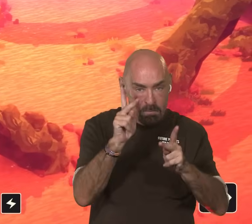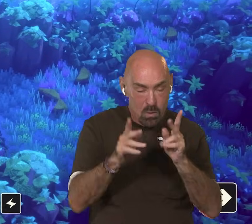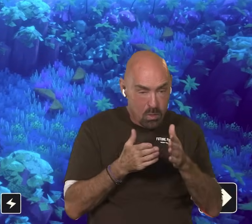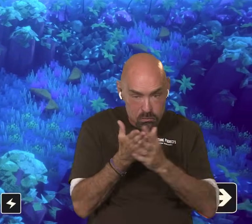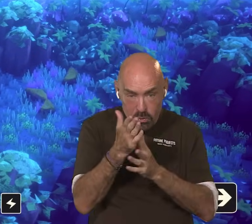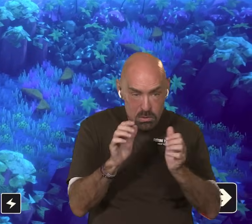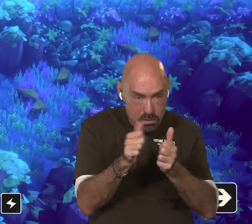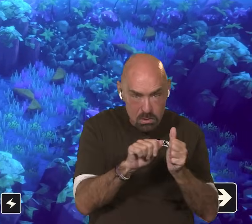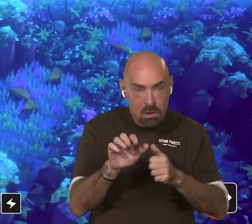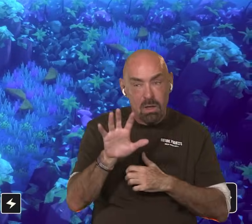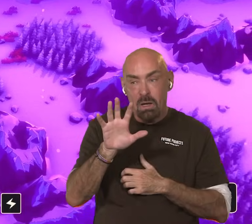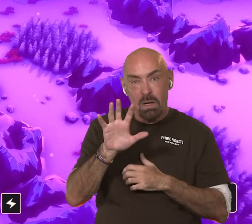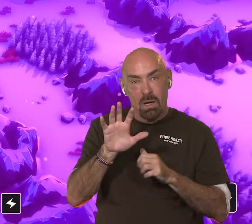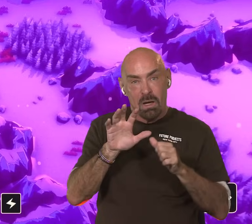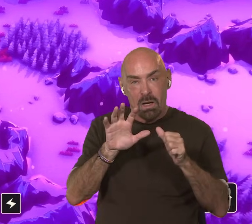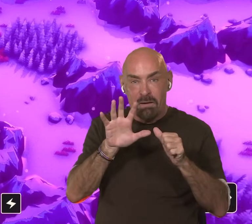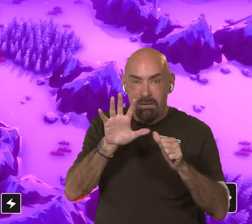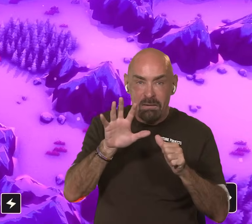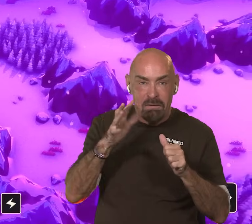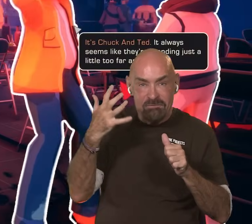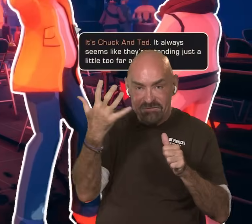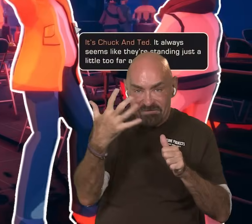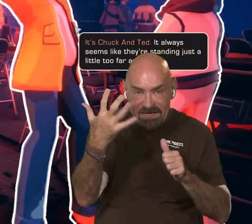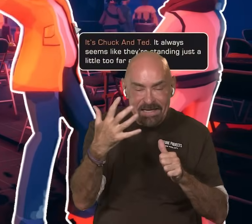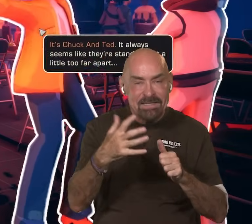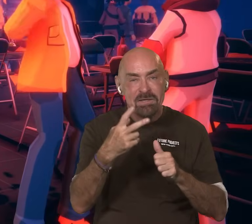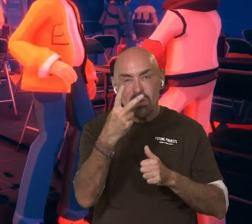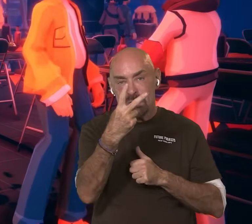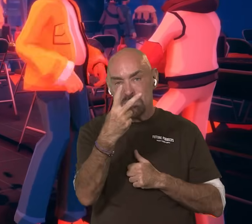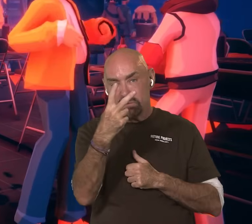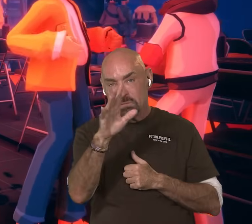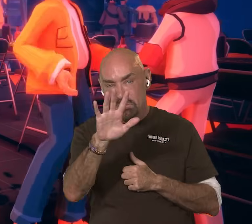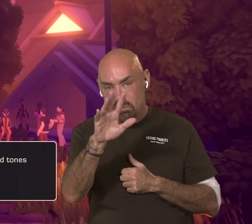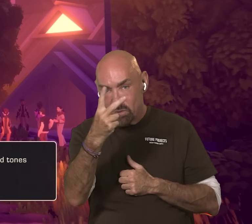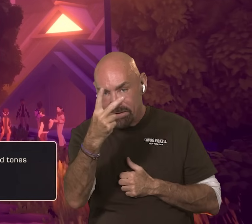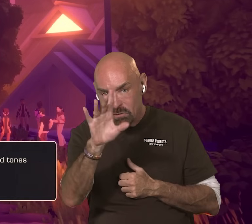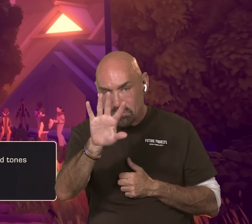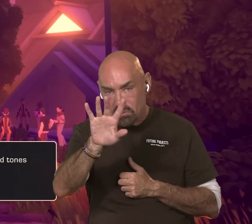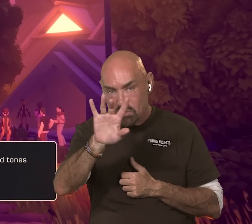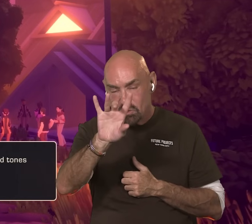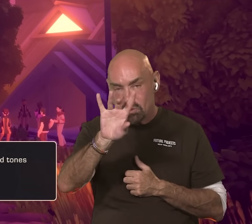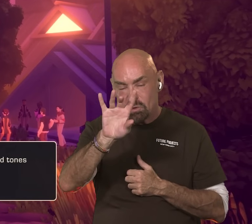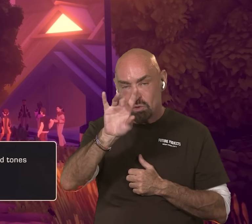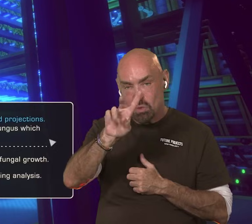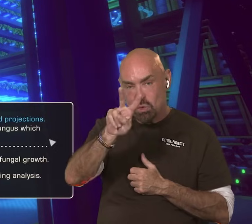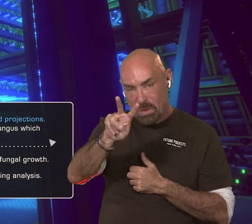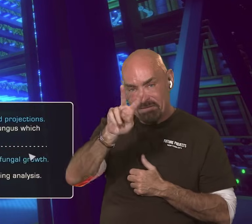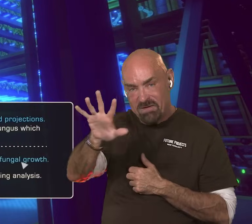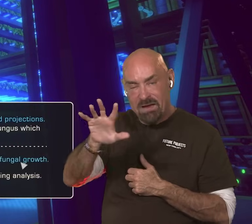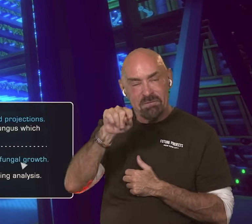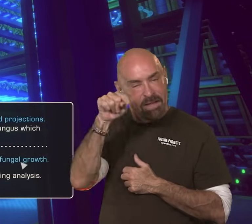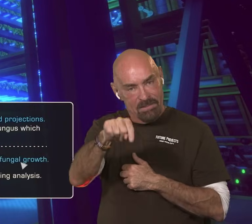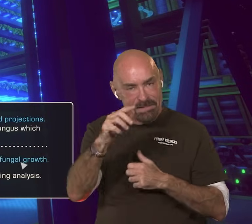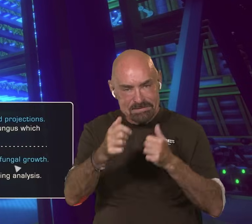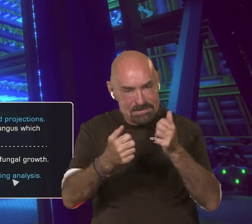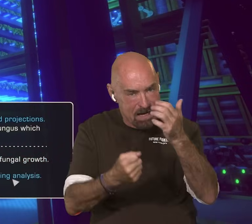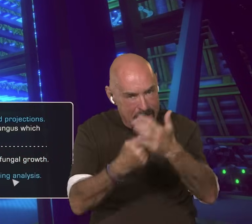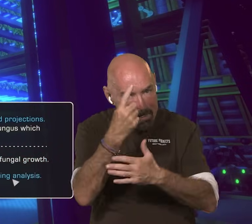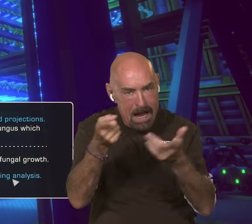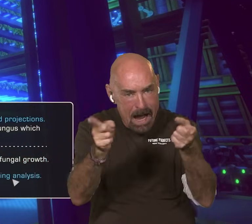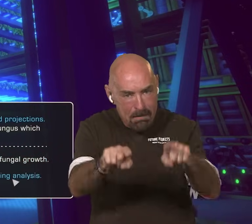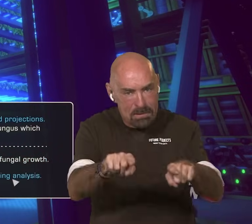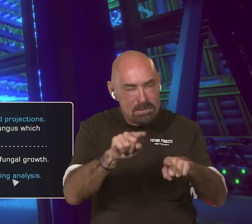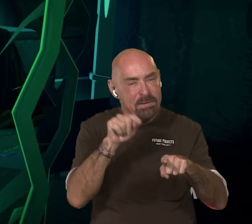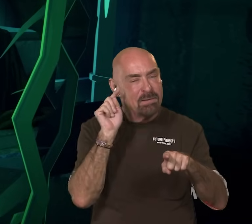game and at turn 15, this thing happens, then at turn 25, this thing happens. Instead, you can just have authored